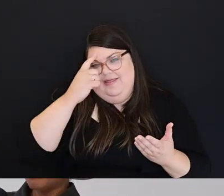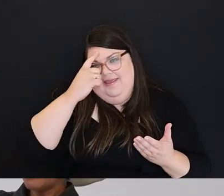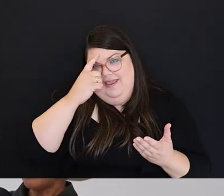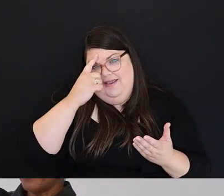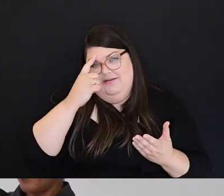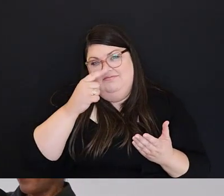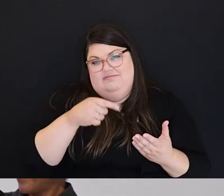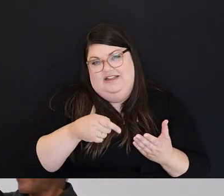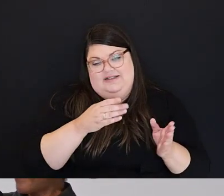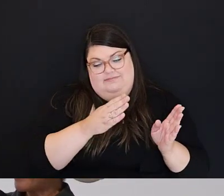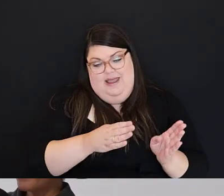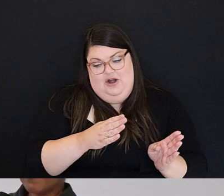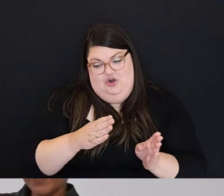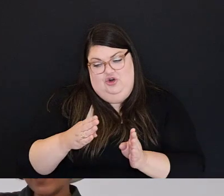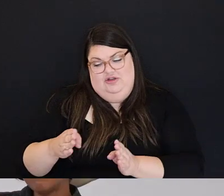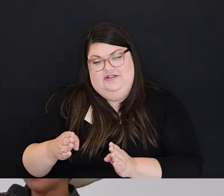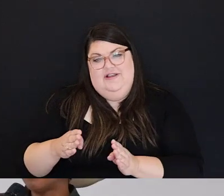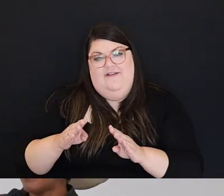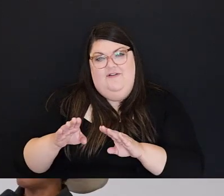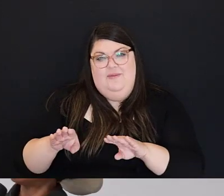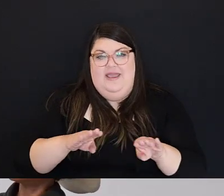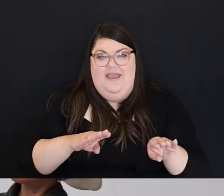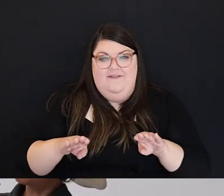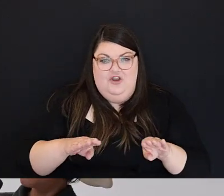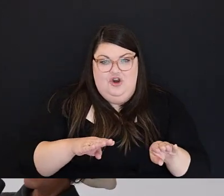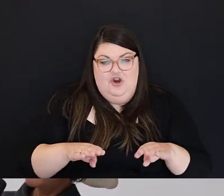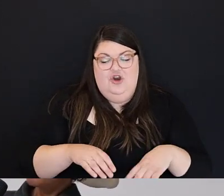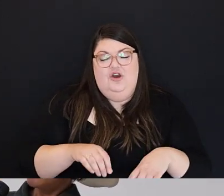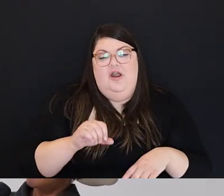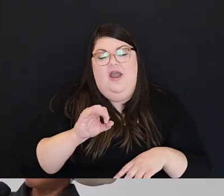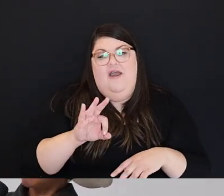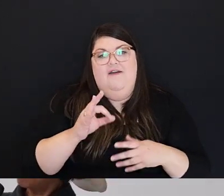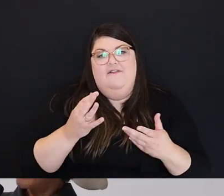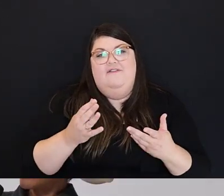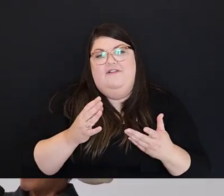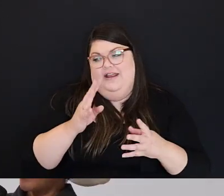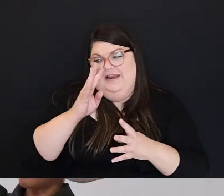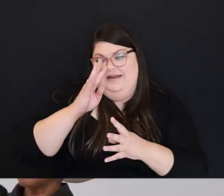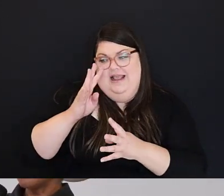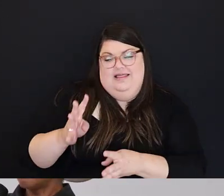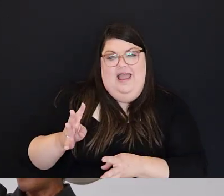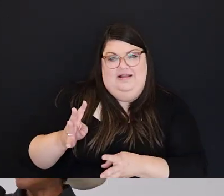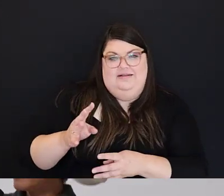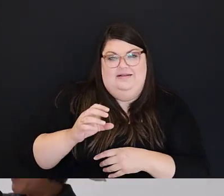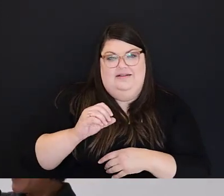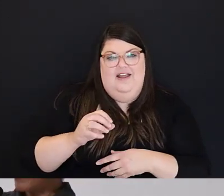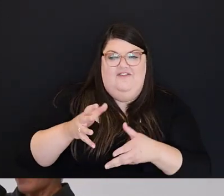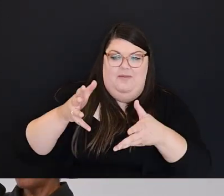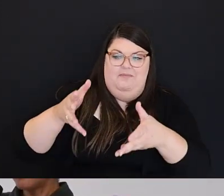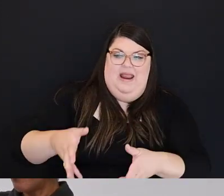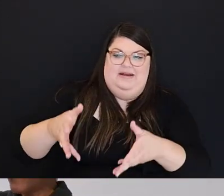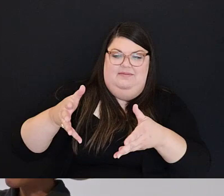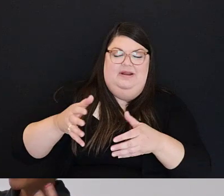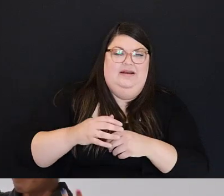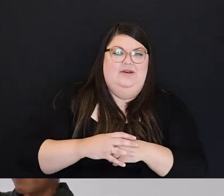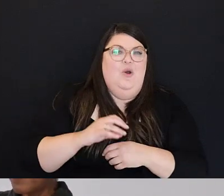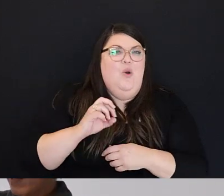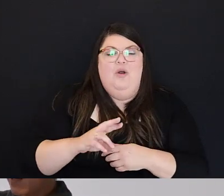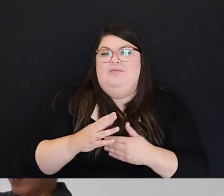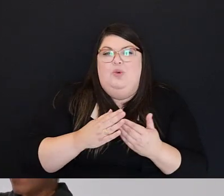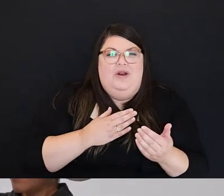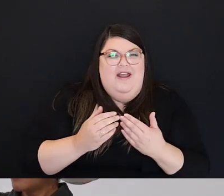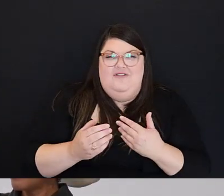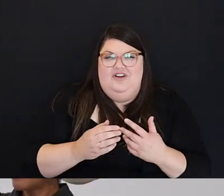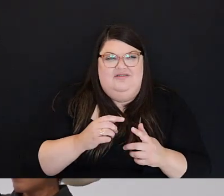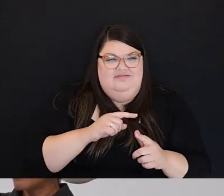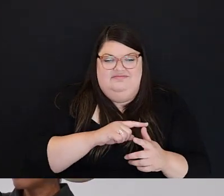so are these patterns of behavior, patterns of neglect, patterns of abandonment, patterns, whatever they may